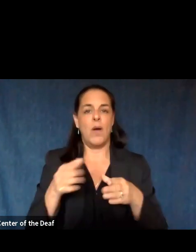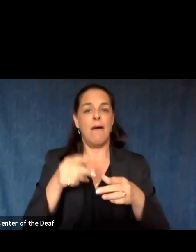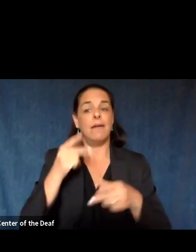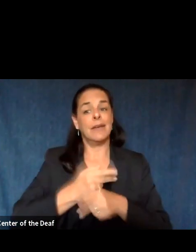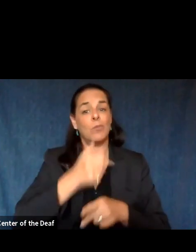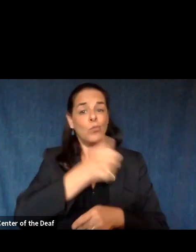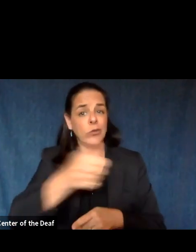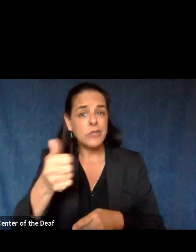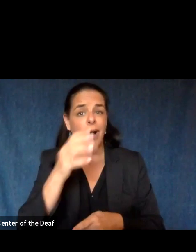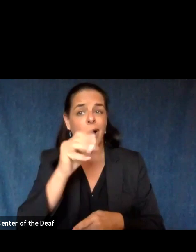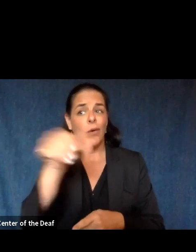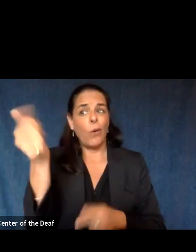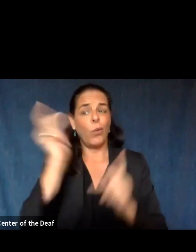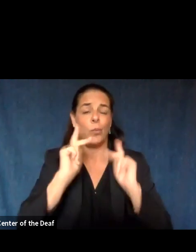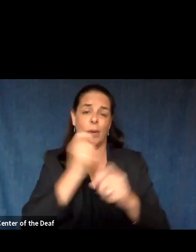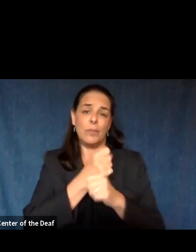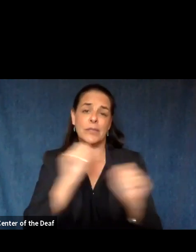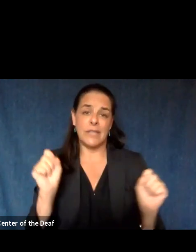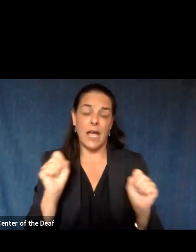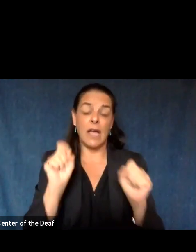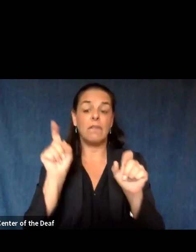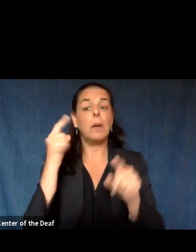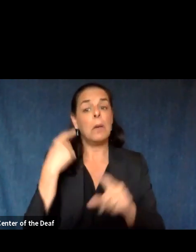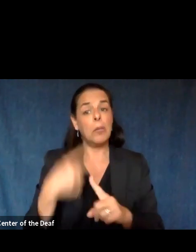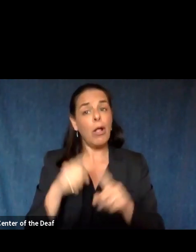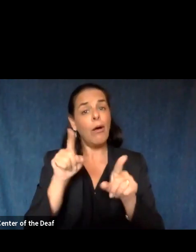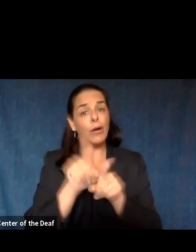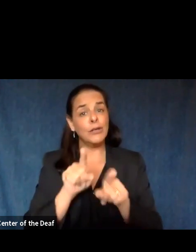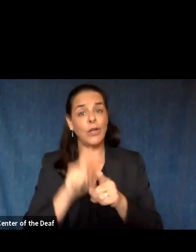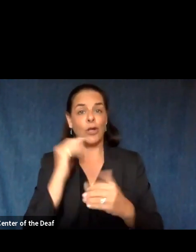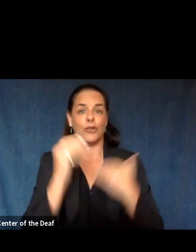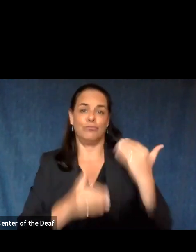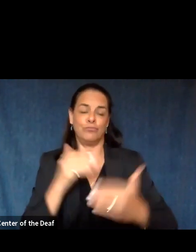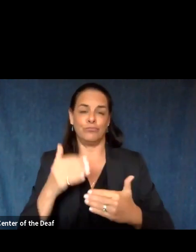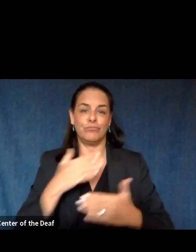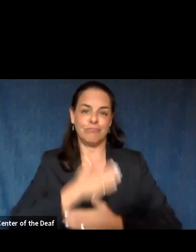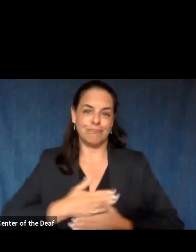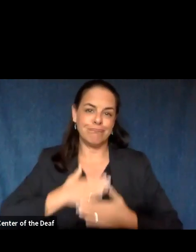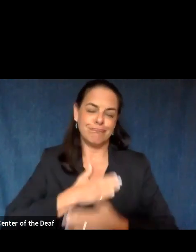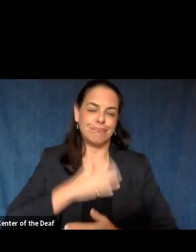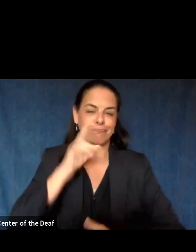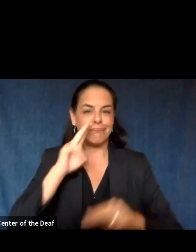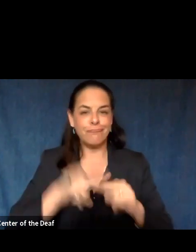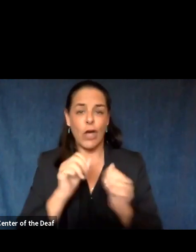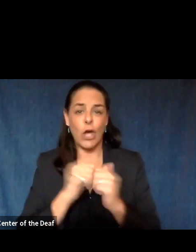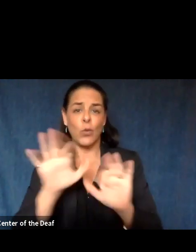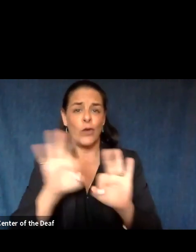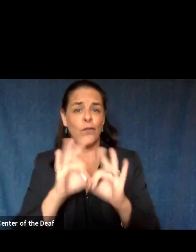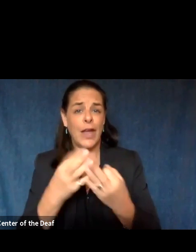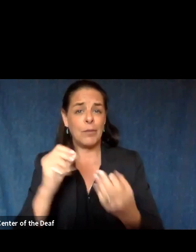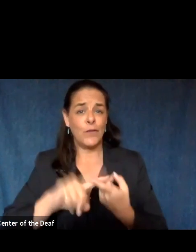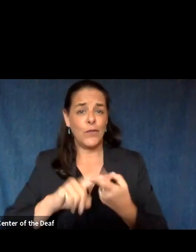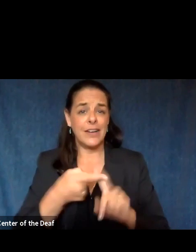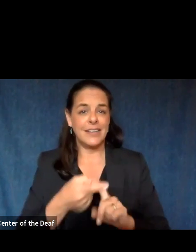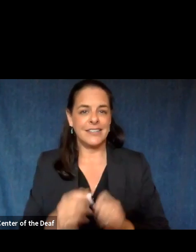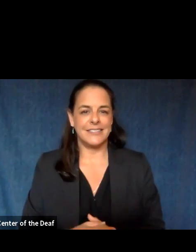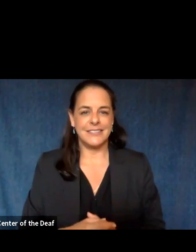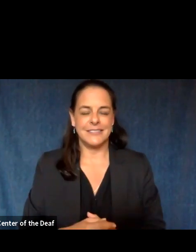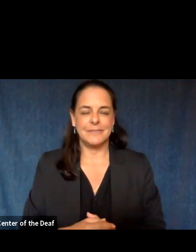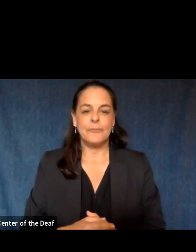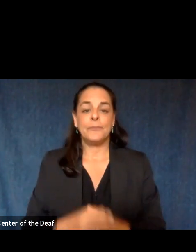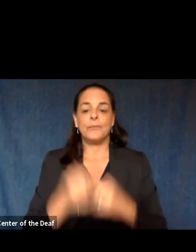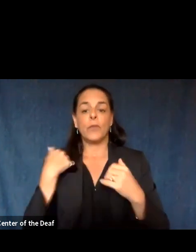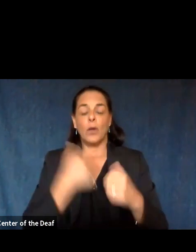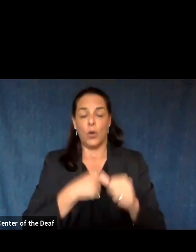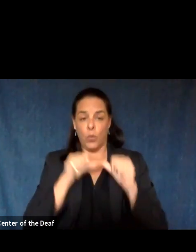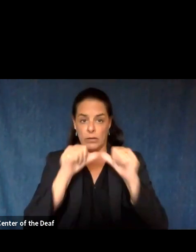you safe, while also going about your life and having fun with your family and friends. We are continuing to